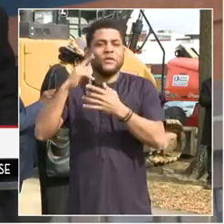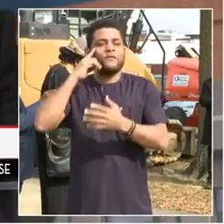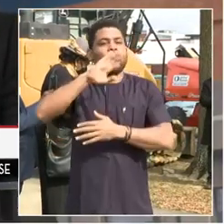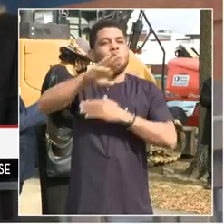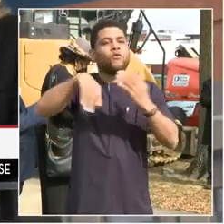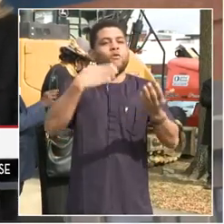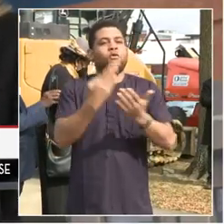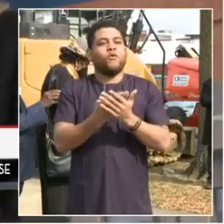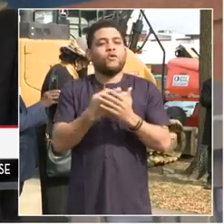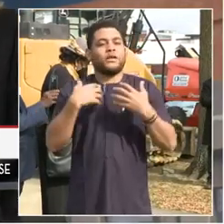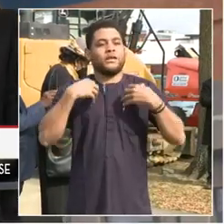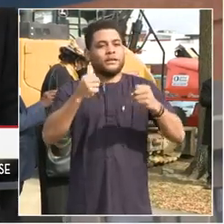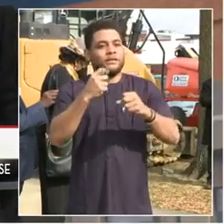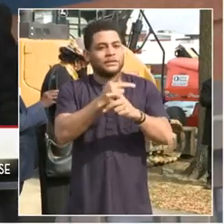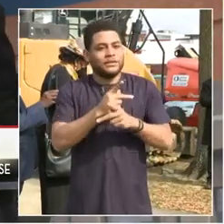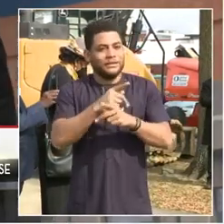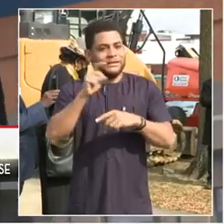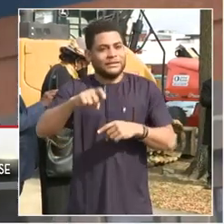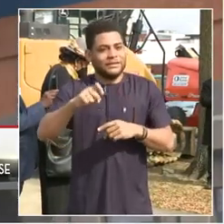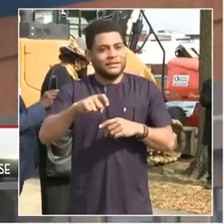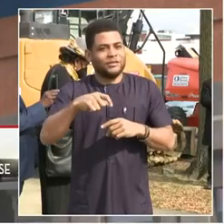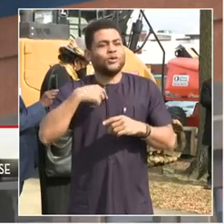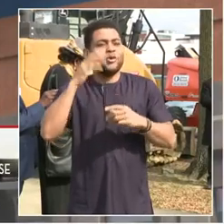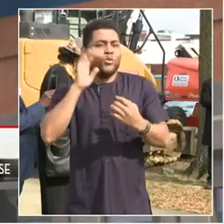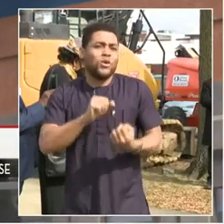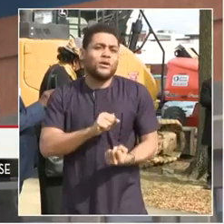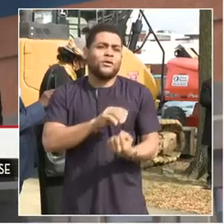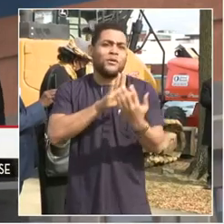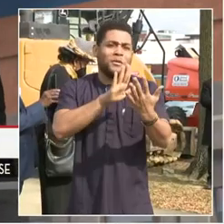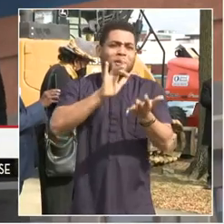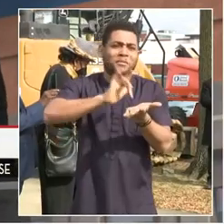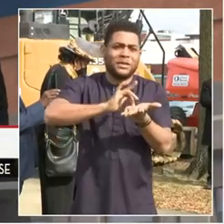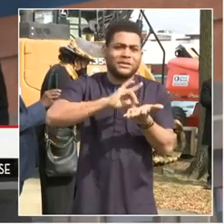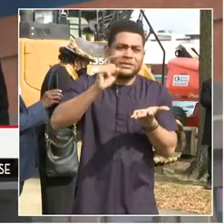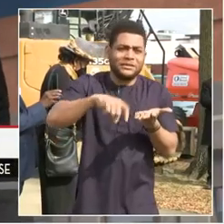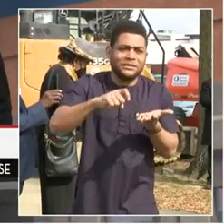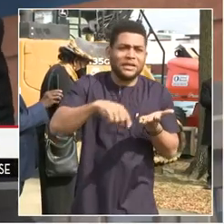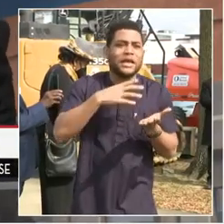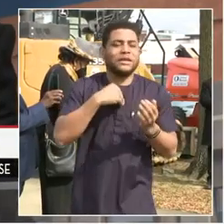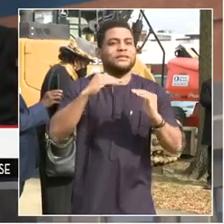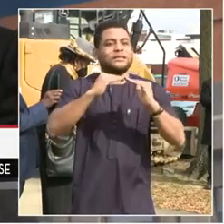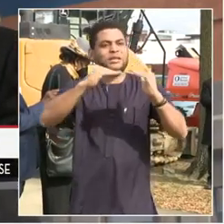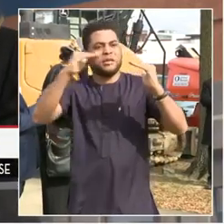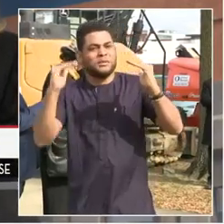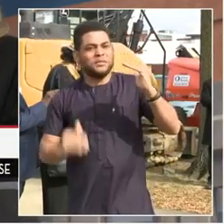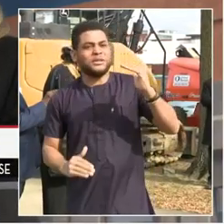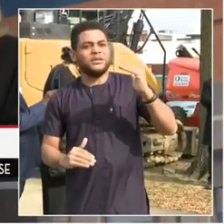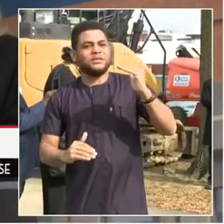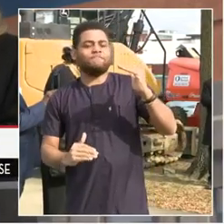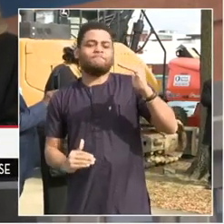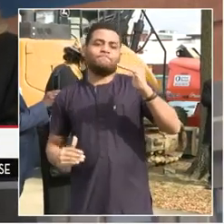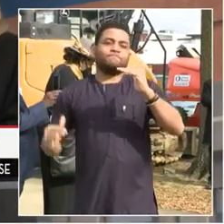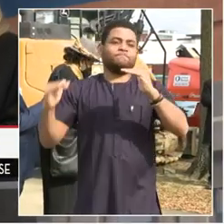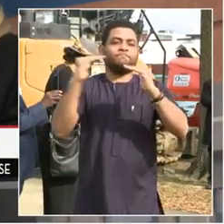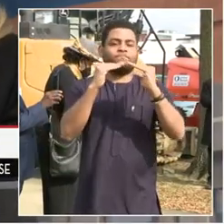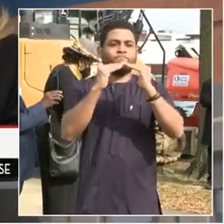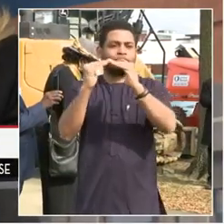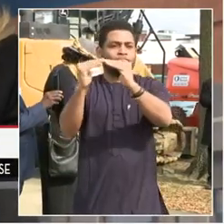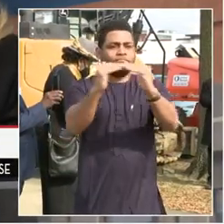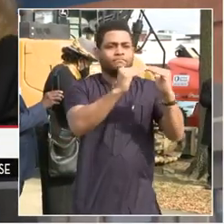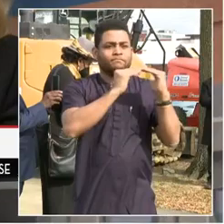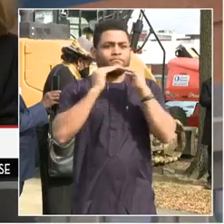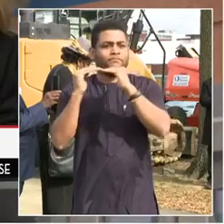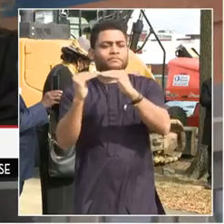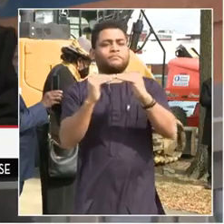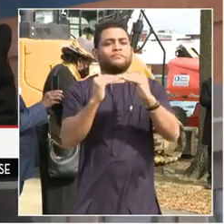care, equity, as well as the outcomes for our DC residents. In addition to the new hospital, we are also going to